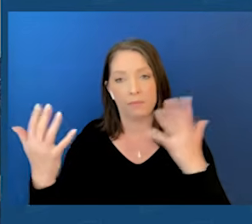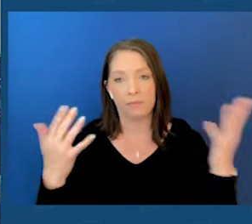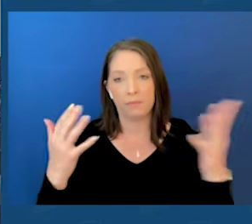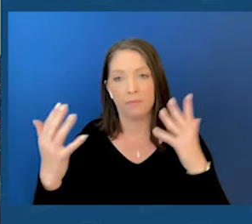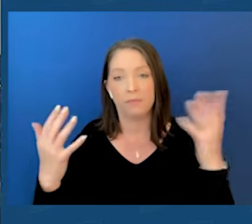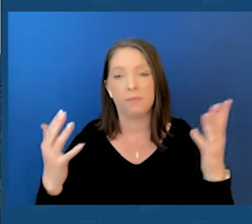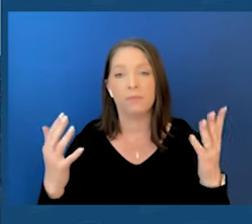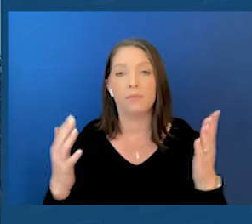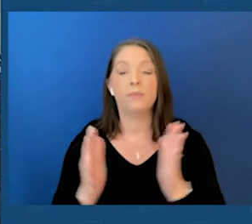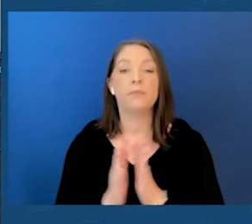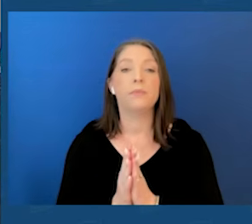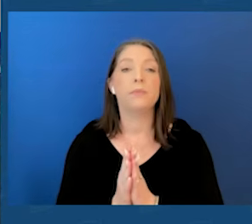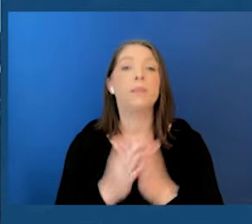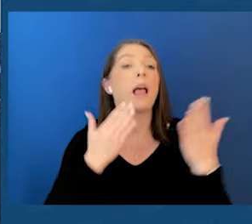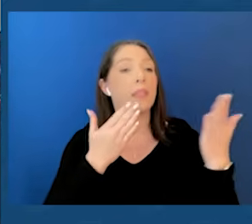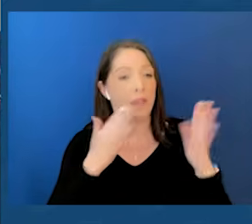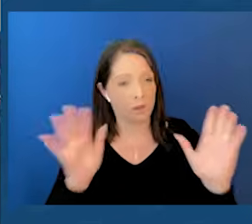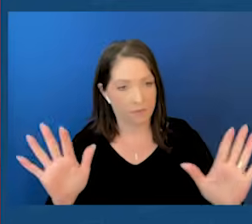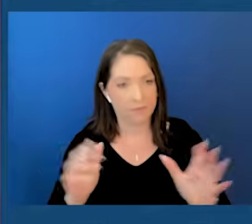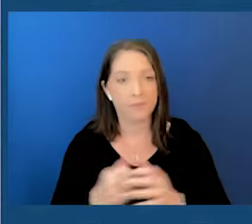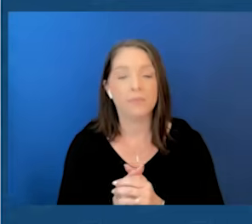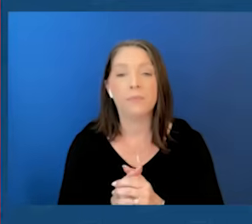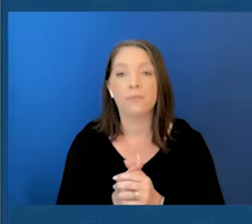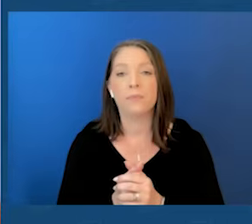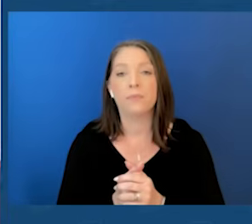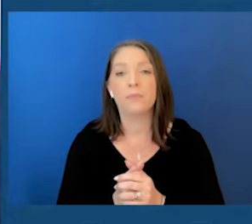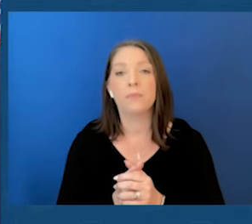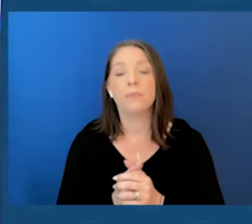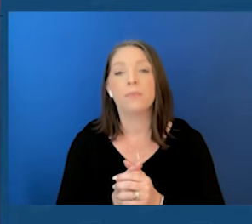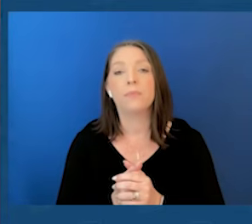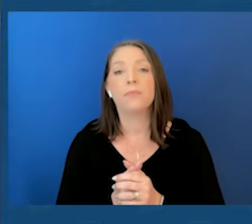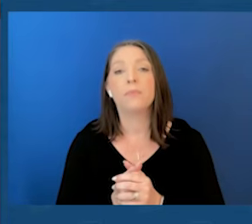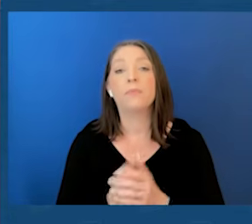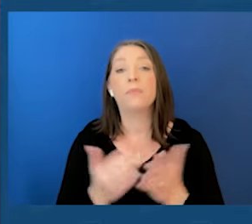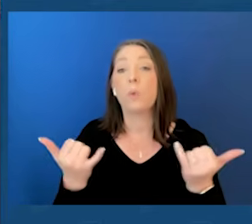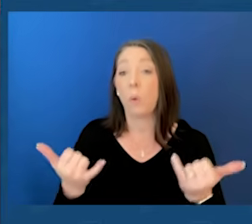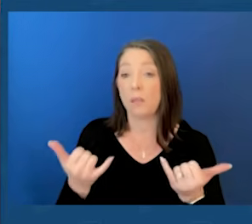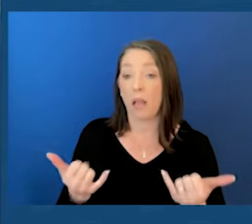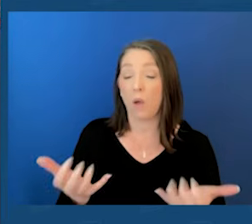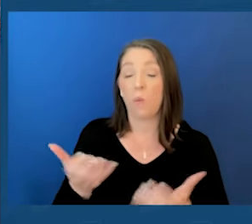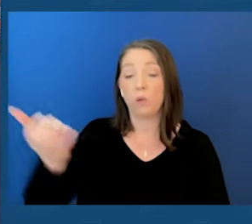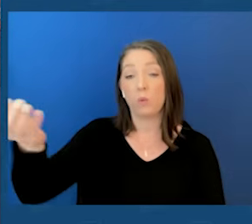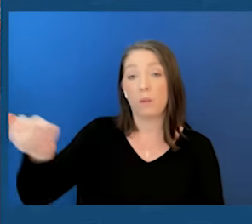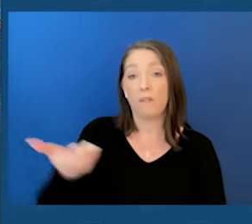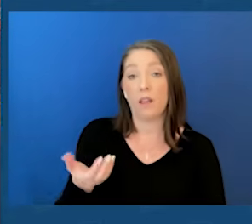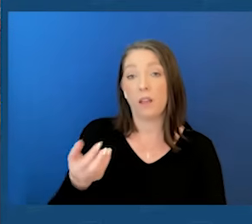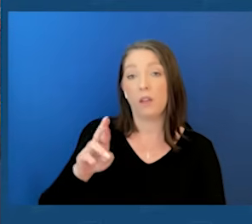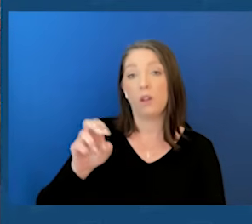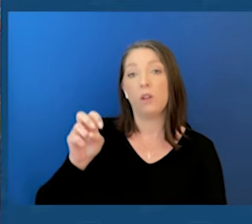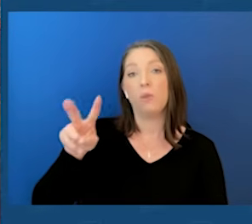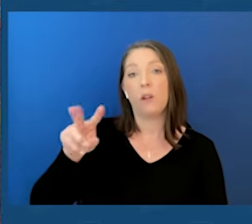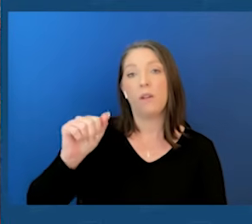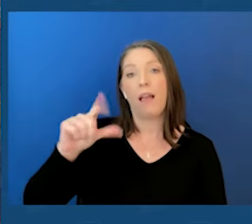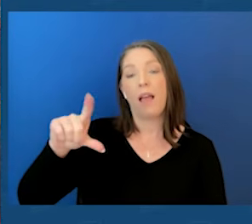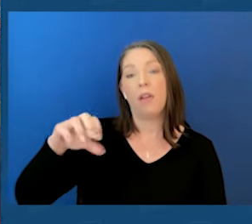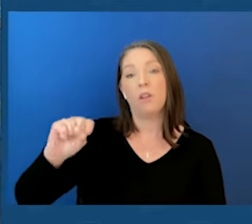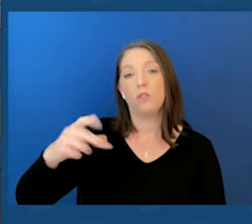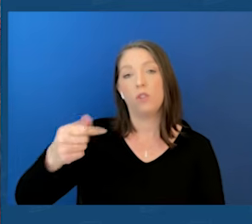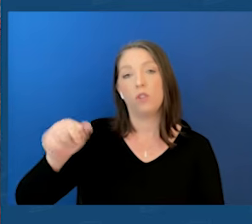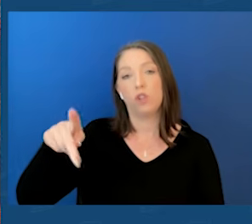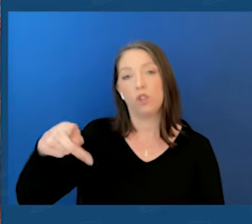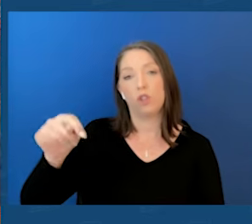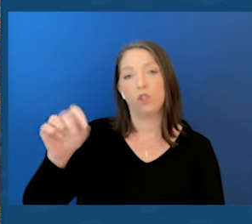With that, thank you, everyone. Thank you. With that, I'd like to invite up Reverend Al Sharpton for his reflections. Thank you,